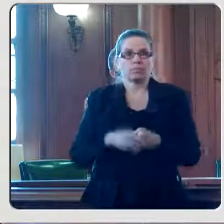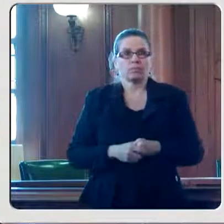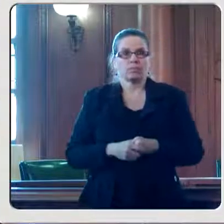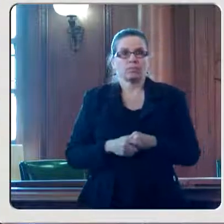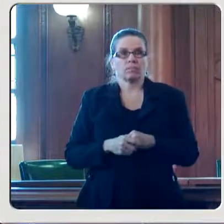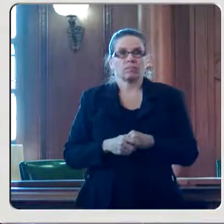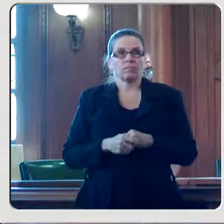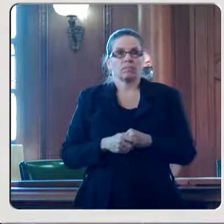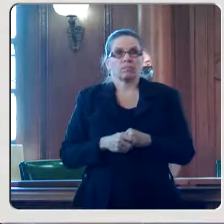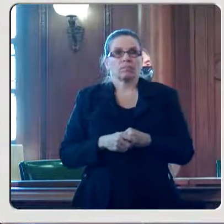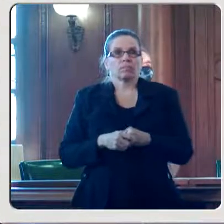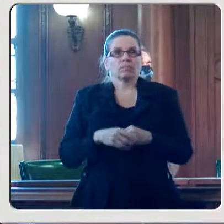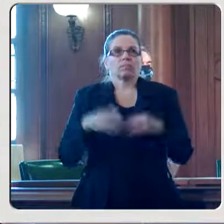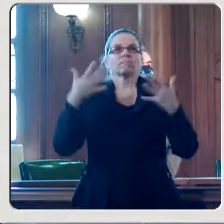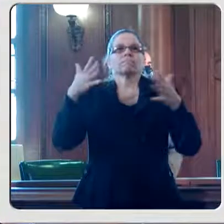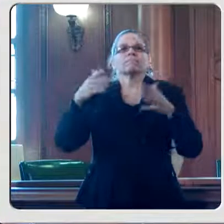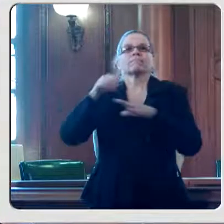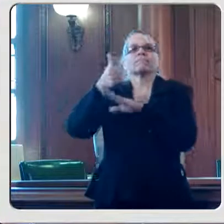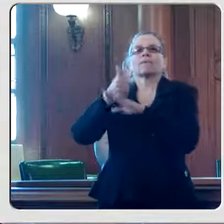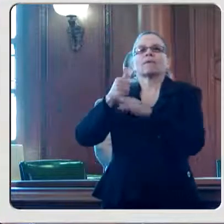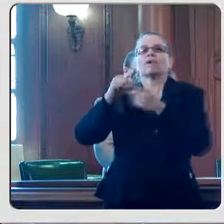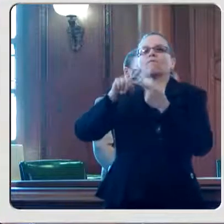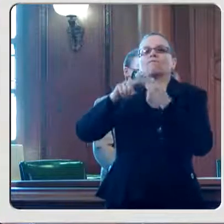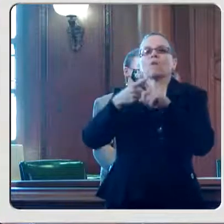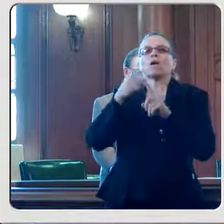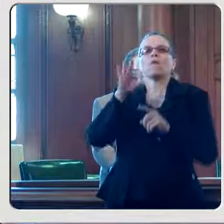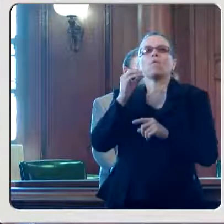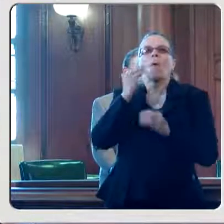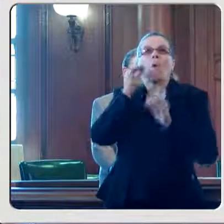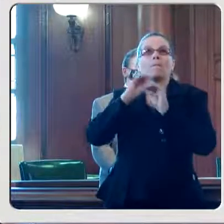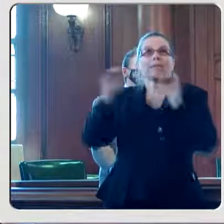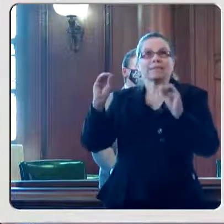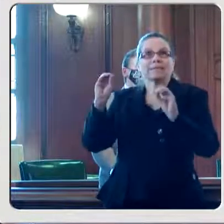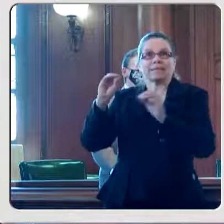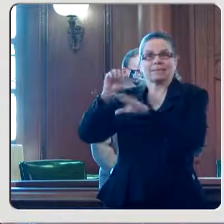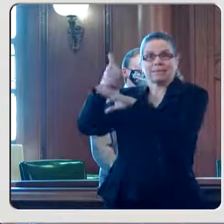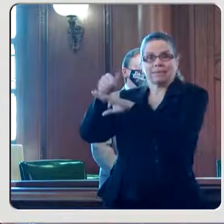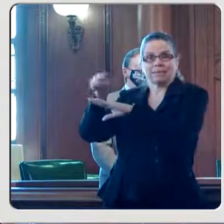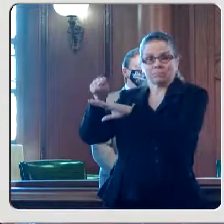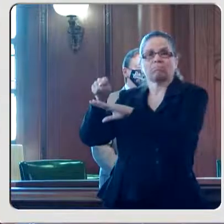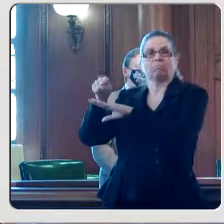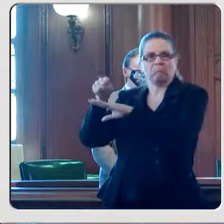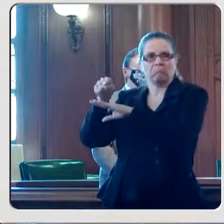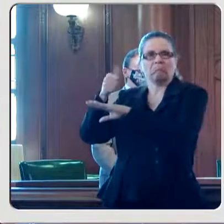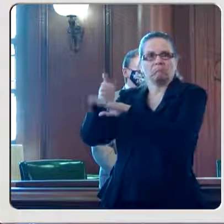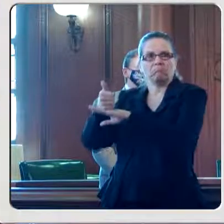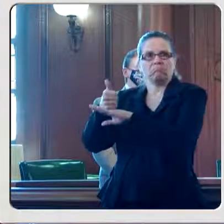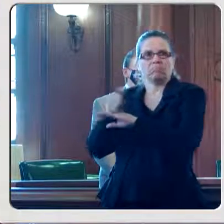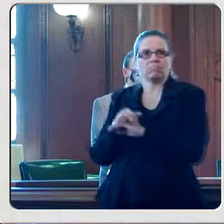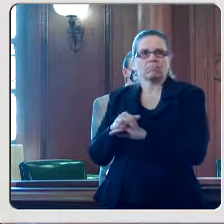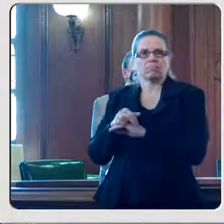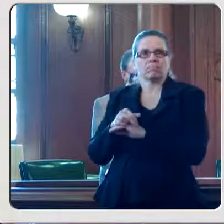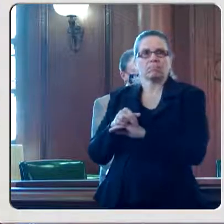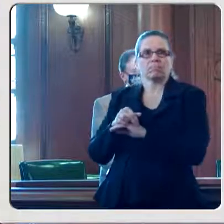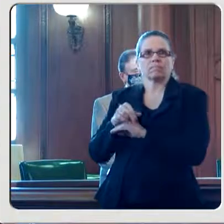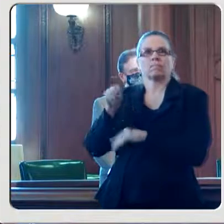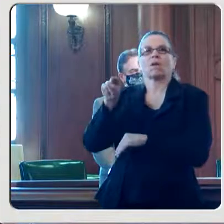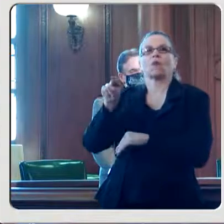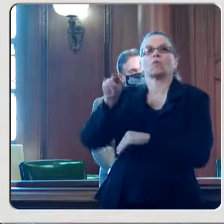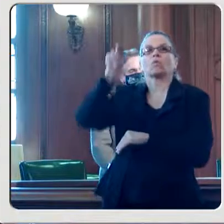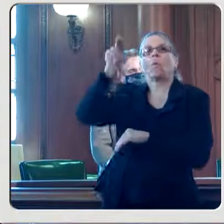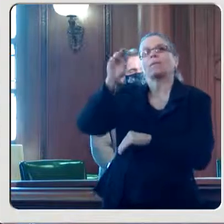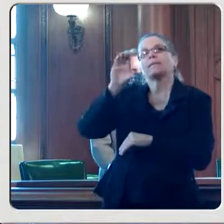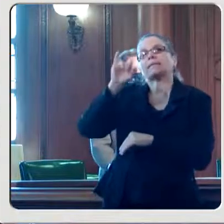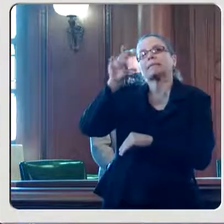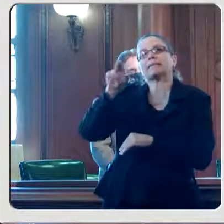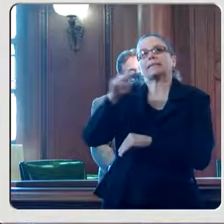important to say thank you to those agencies, organizations, and entities who step out front and say, we will help you, we will